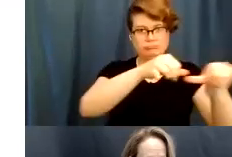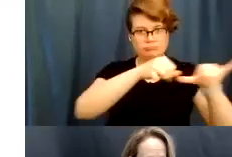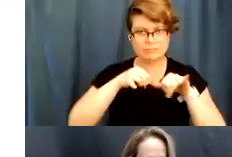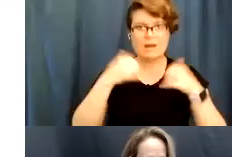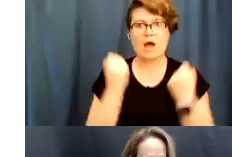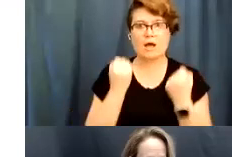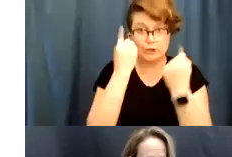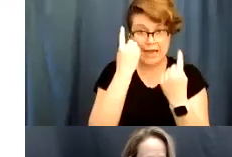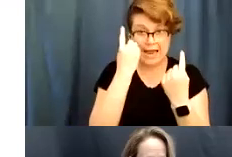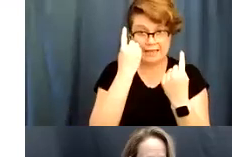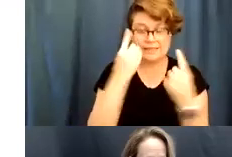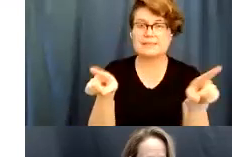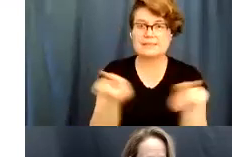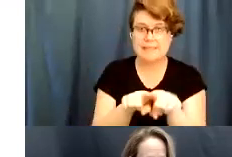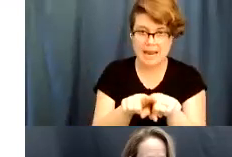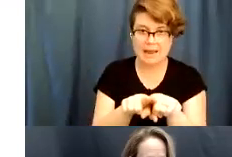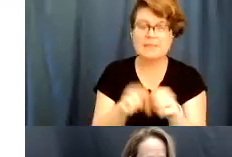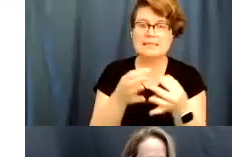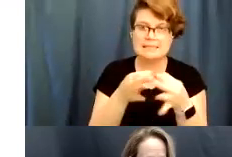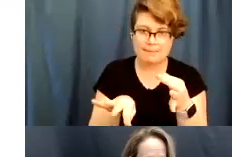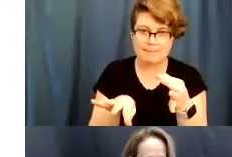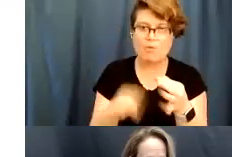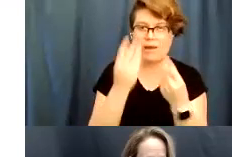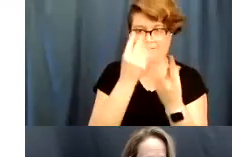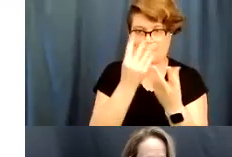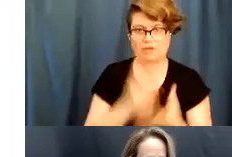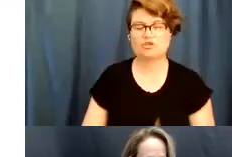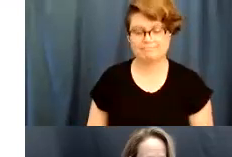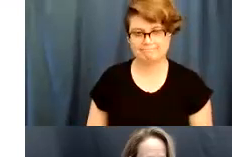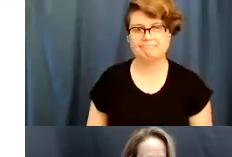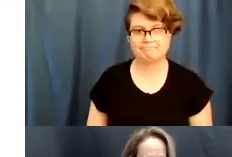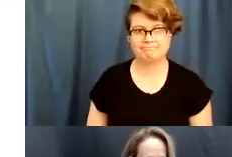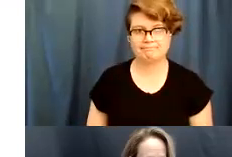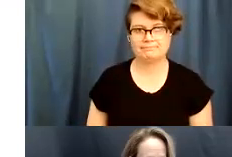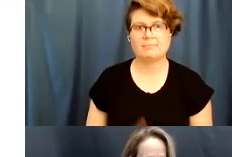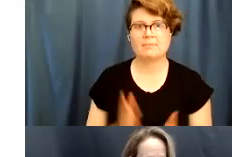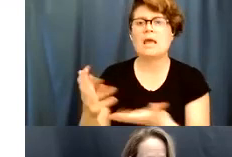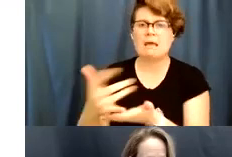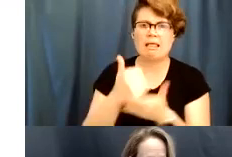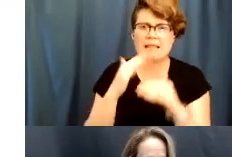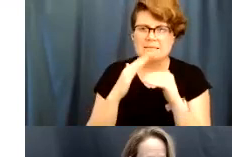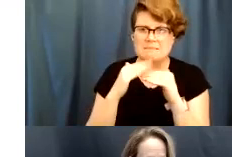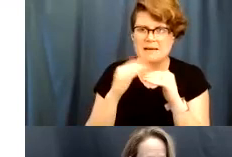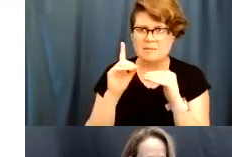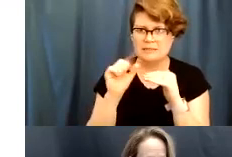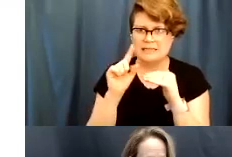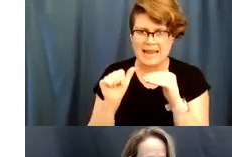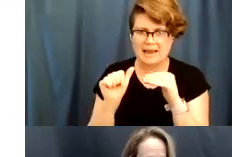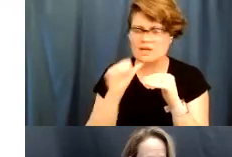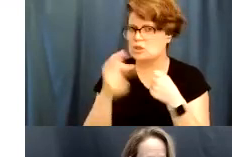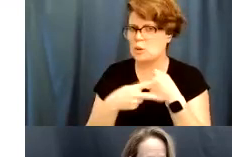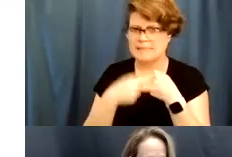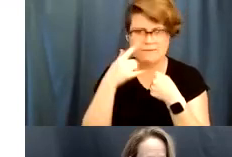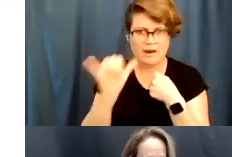same simple information. Collect minimal data and don't keep it forever. None of us